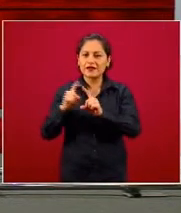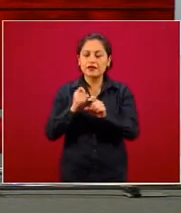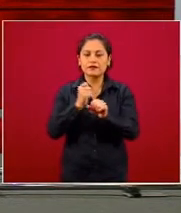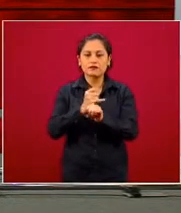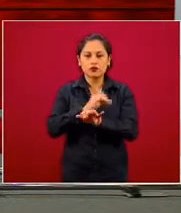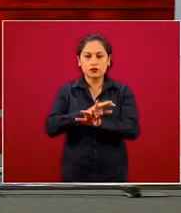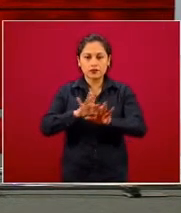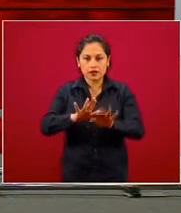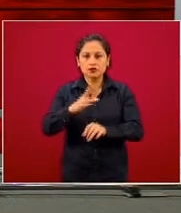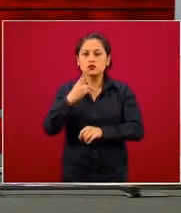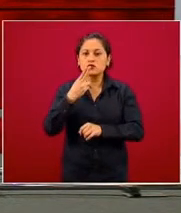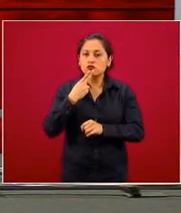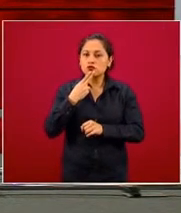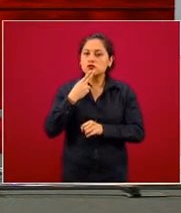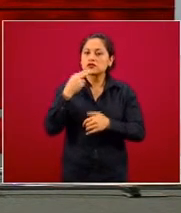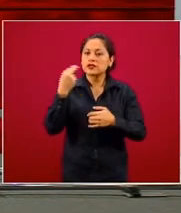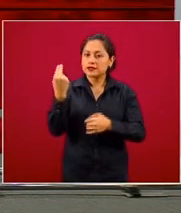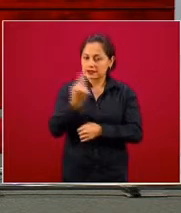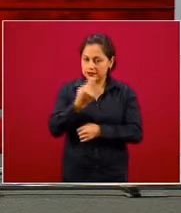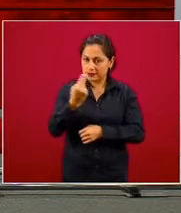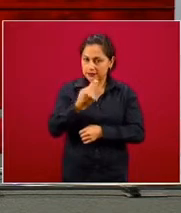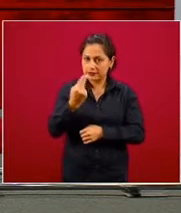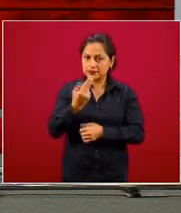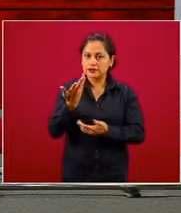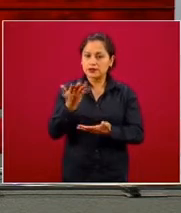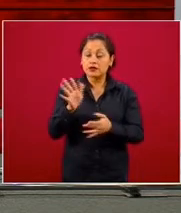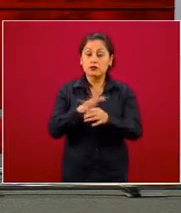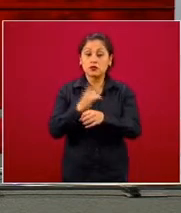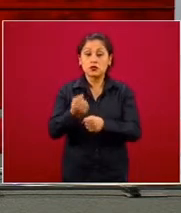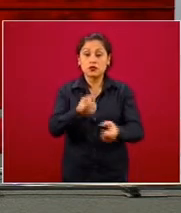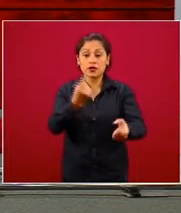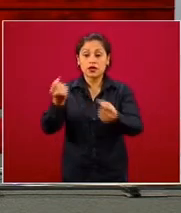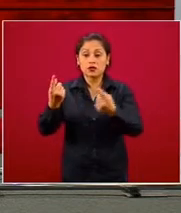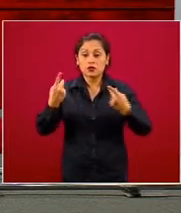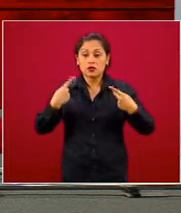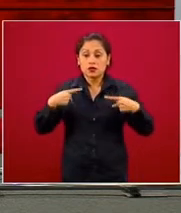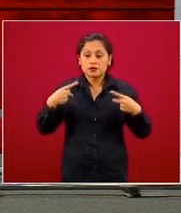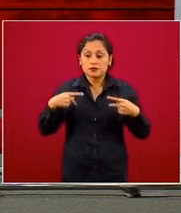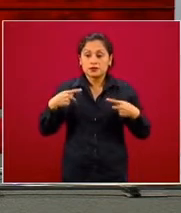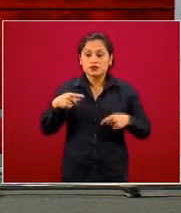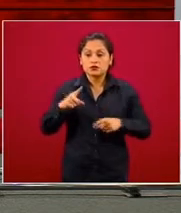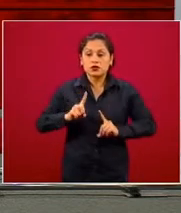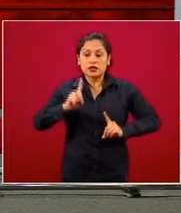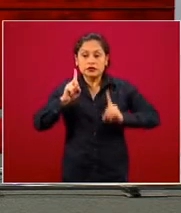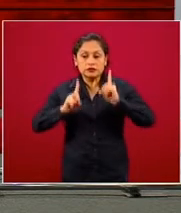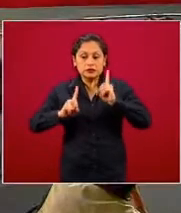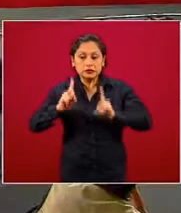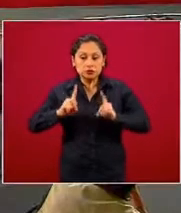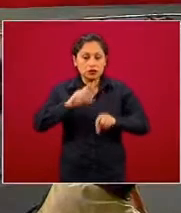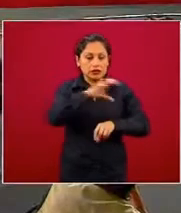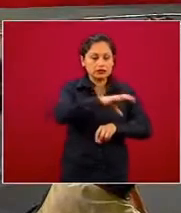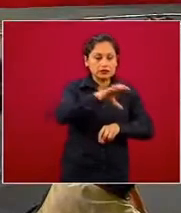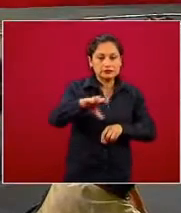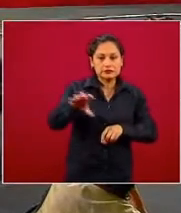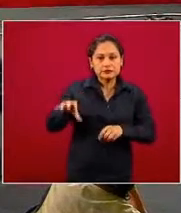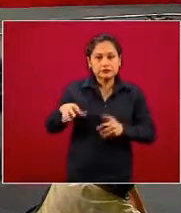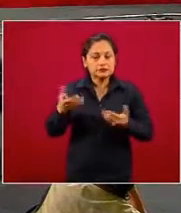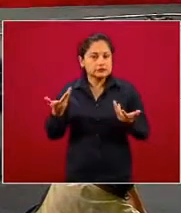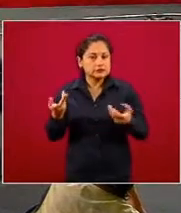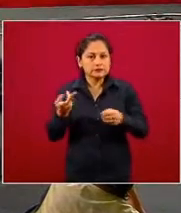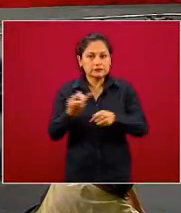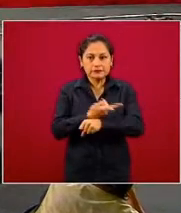aspects that we think are important. We realize that there are some doubts. Some people have doubts about